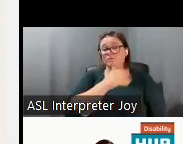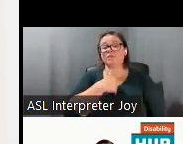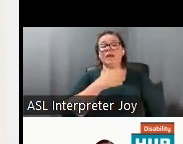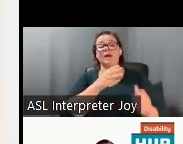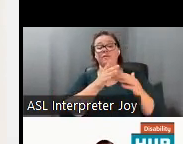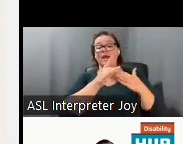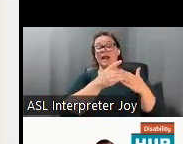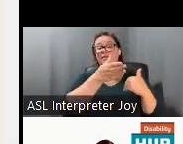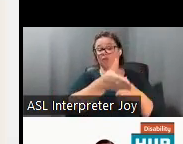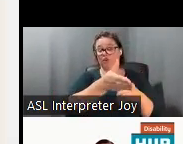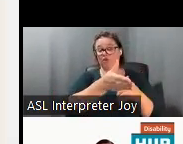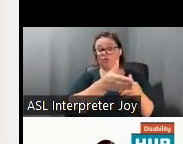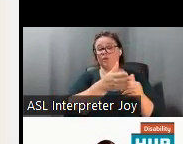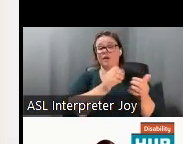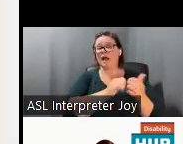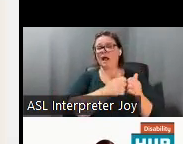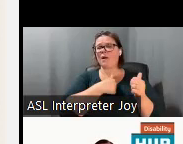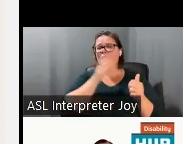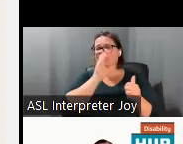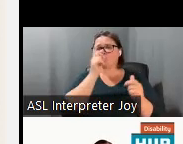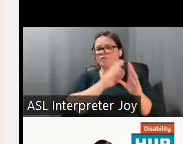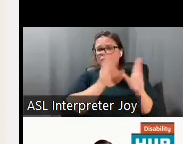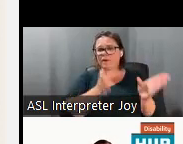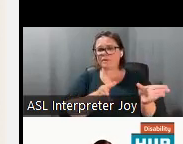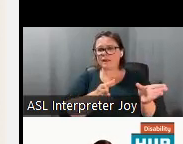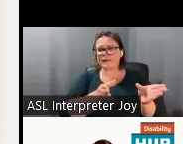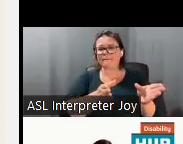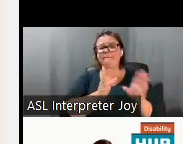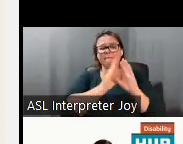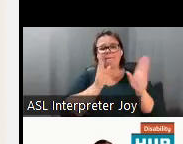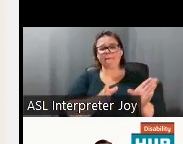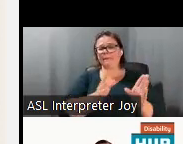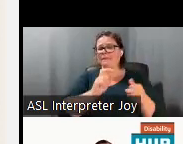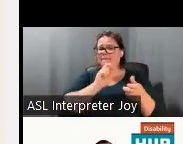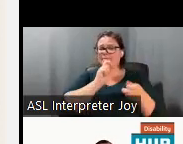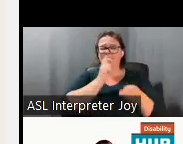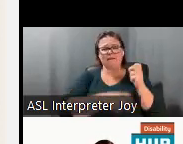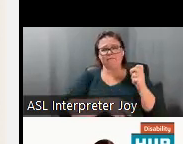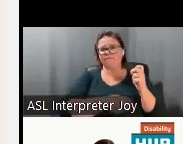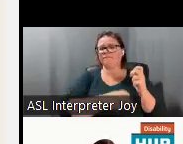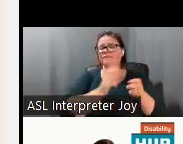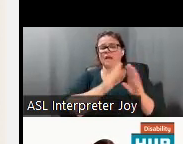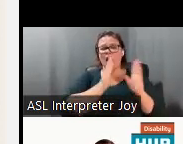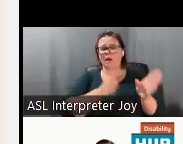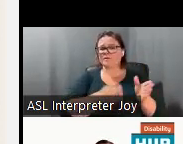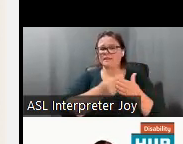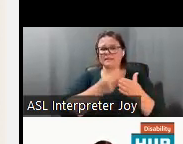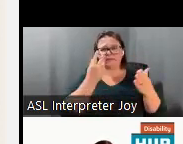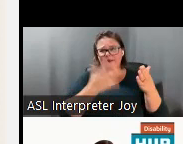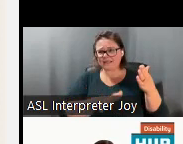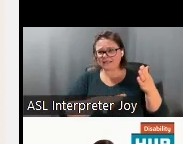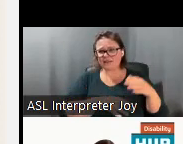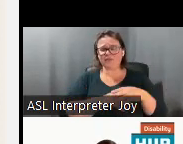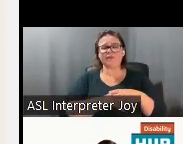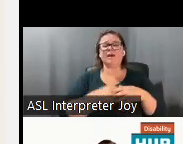that. How do I search for housing? Housing is difficult. Housing is expensive, and